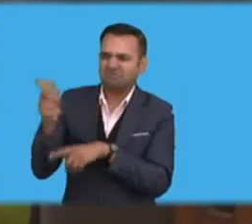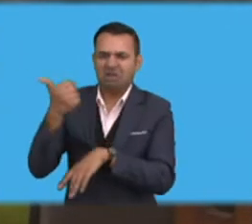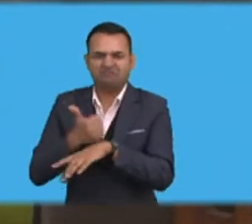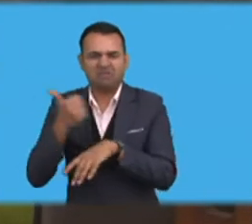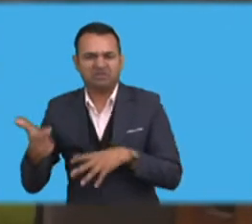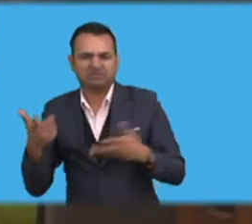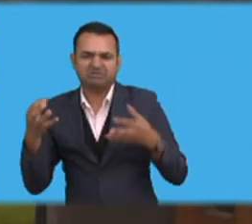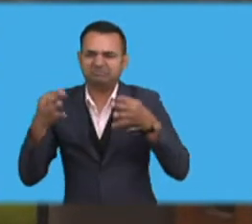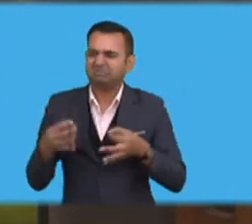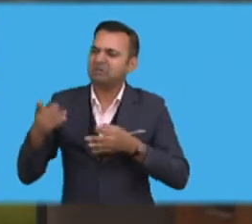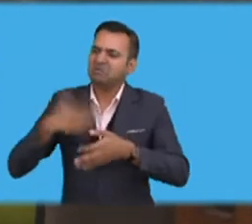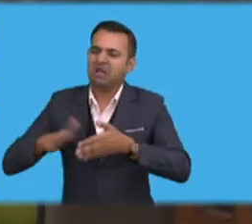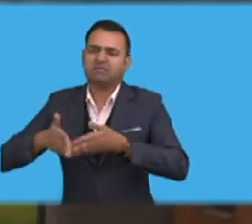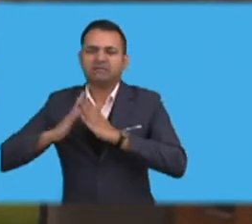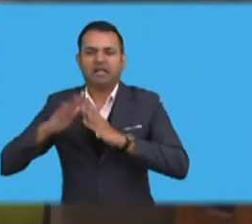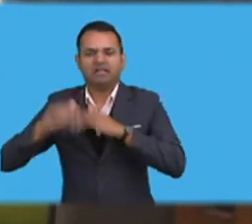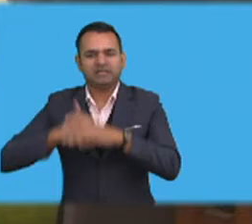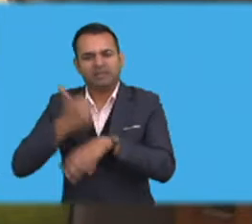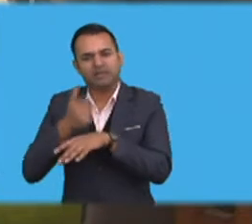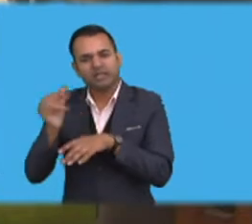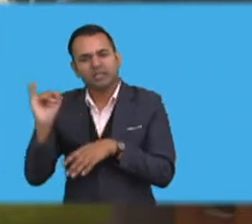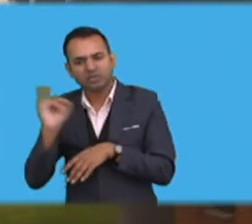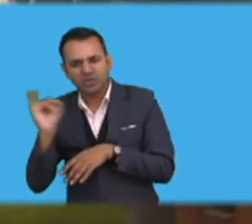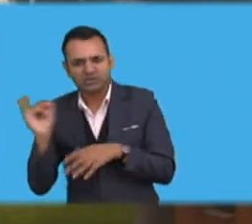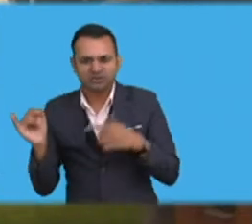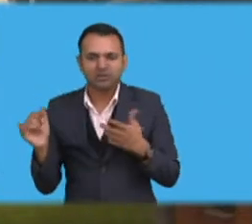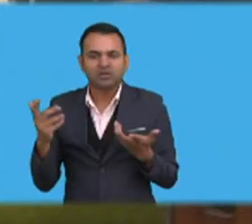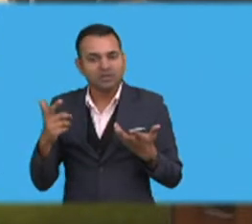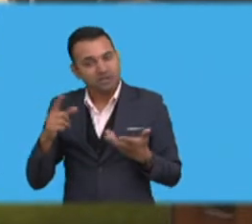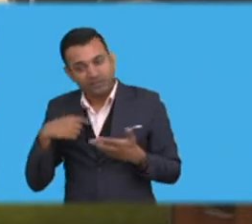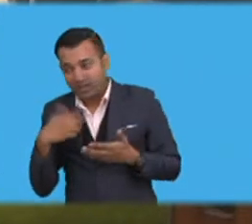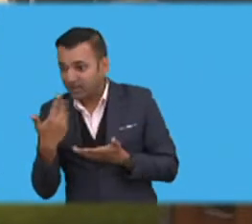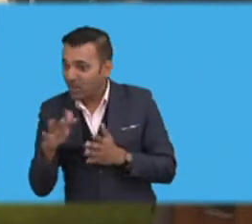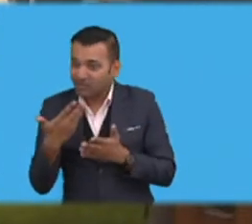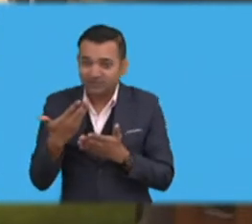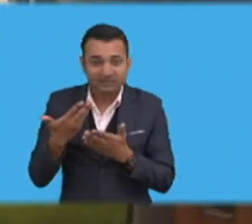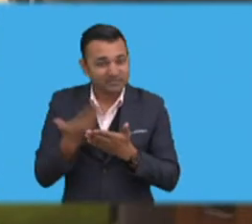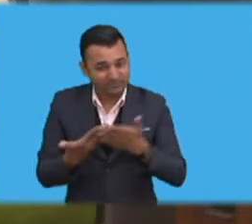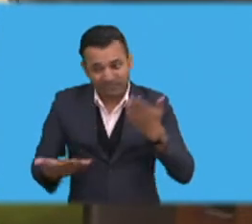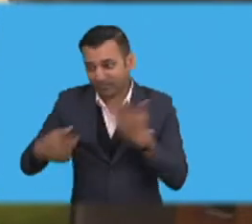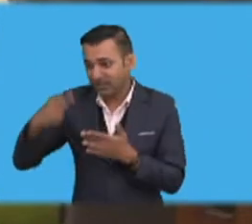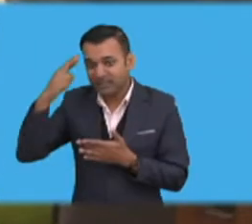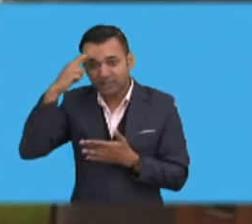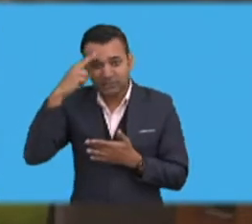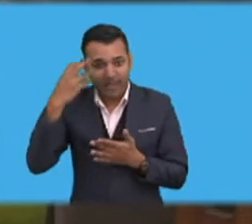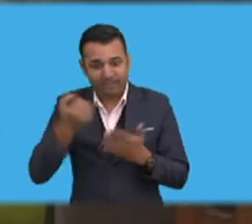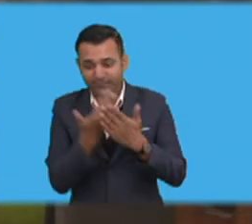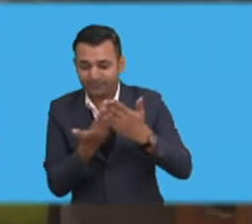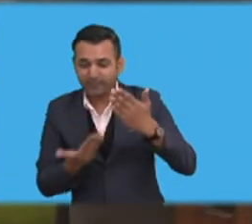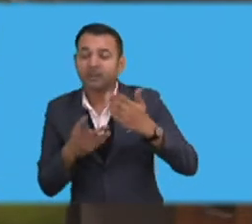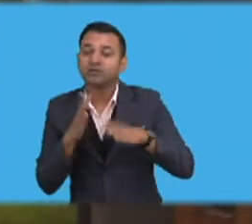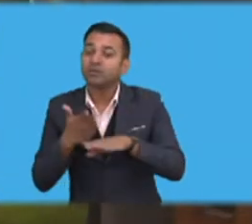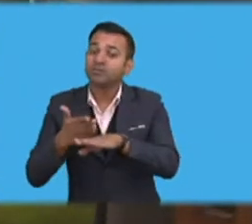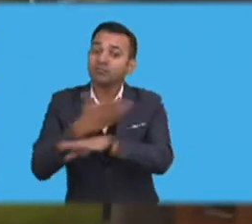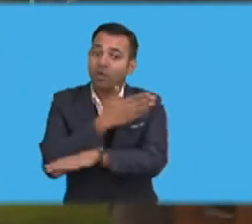Fiji. Notwithstanding the reasons I have outlined earlier on the limitation of the legislative framework that existed prior to 1 January 2018,